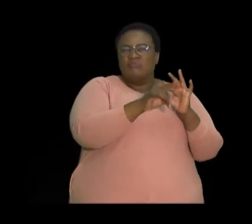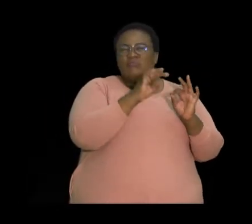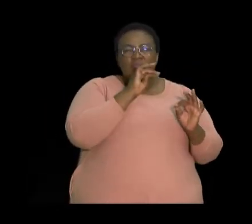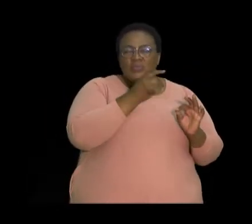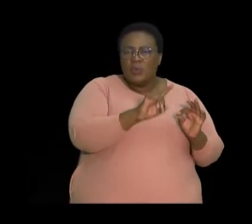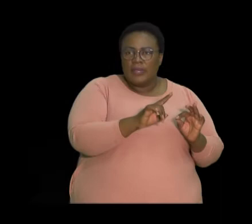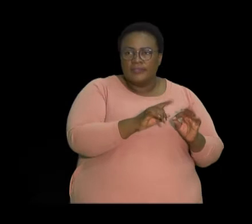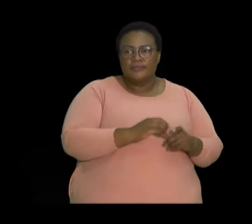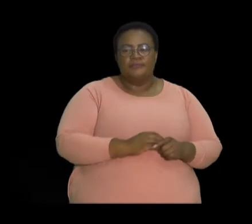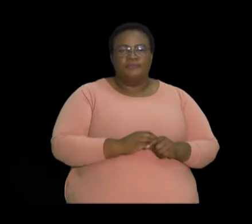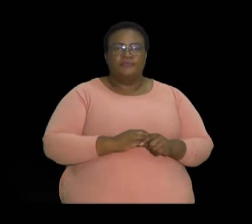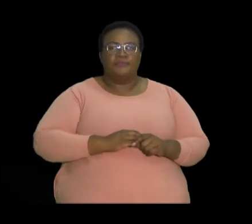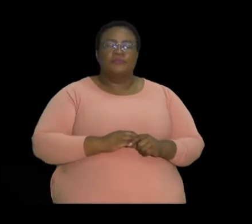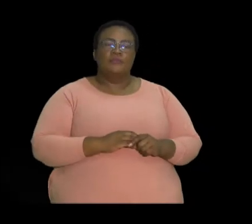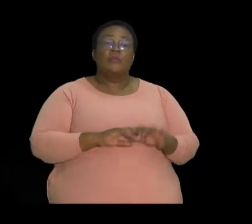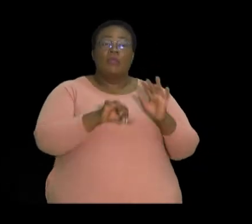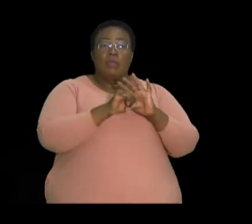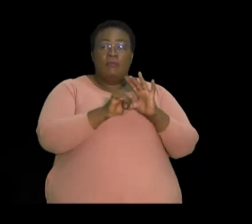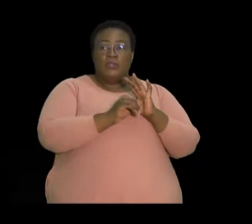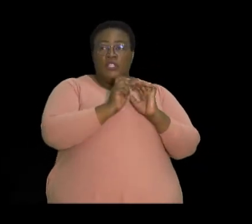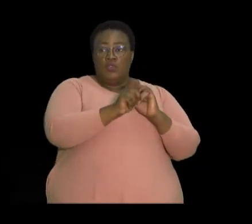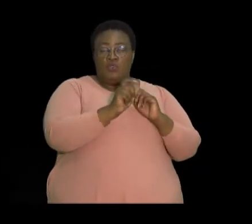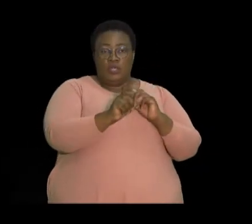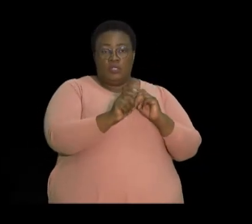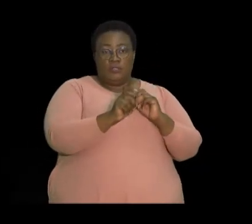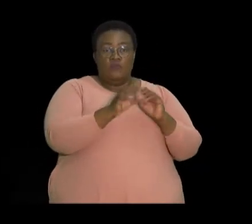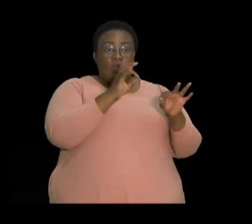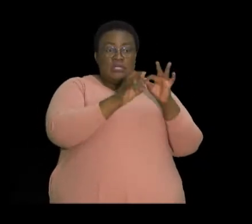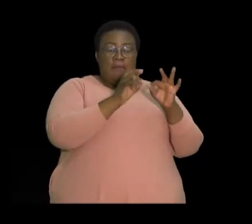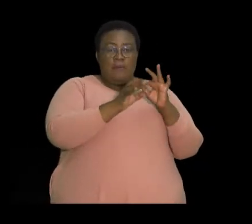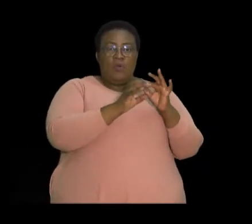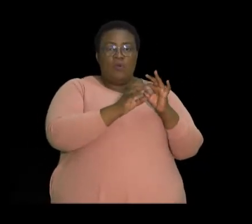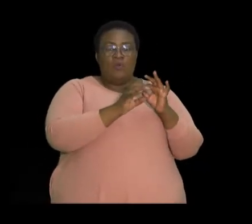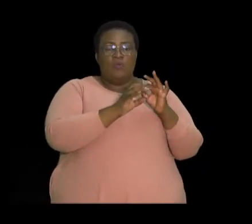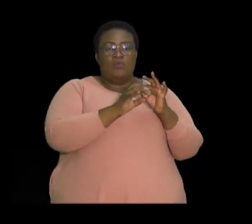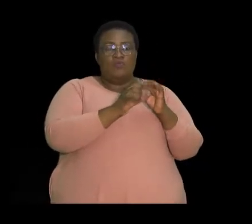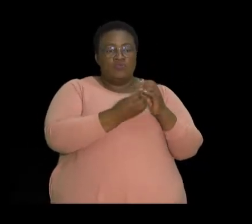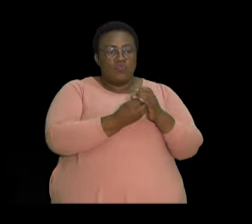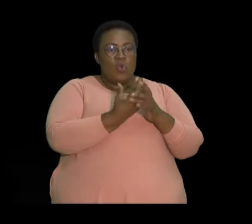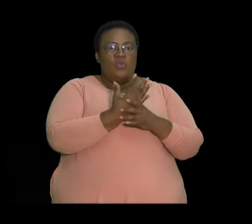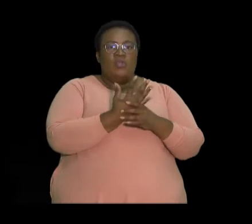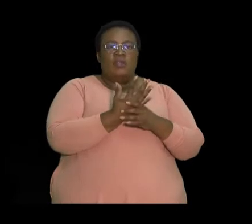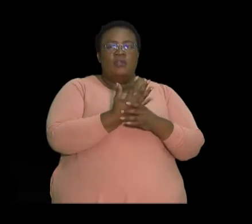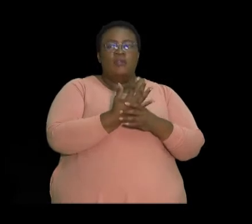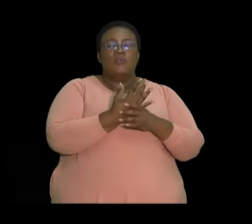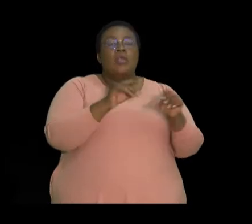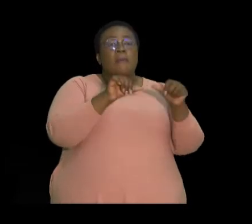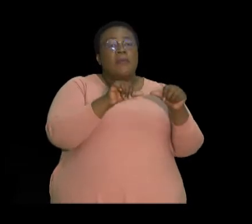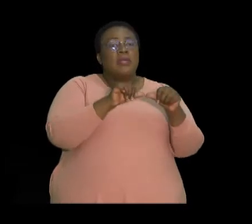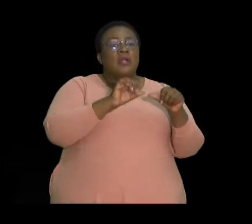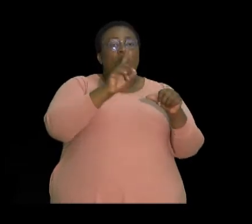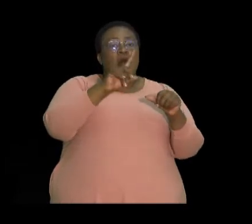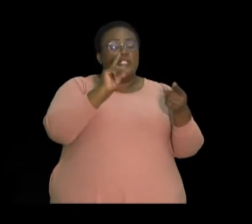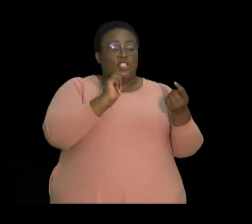Now, keywords of simple growth include, we measure change that is constant. So remember, when you